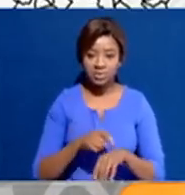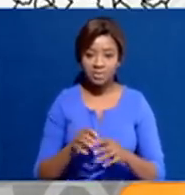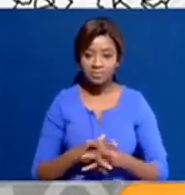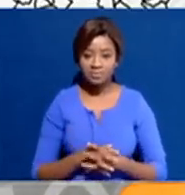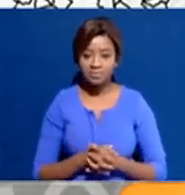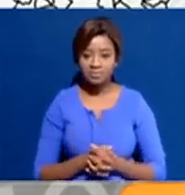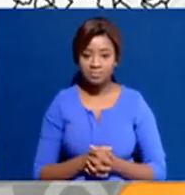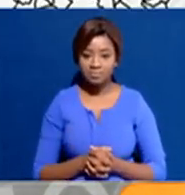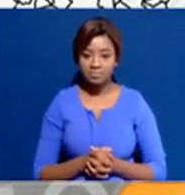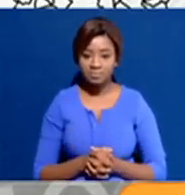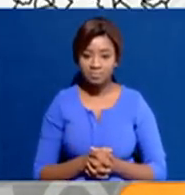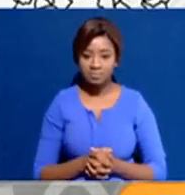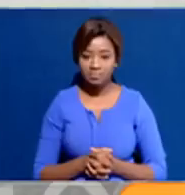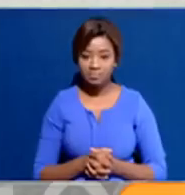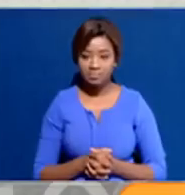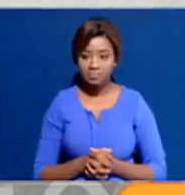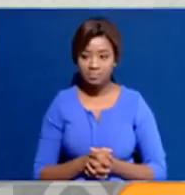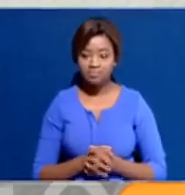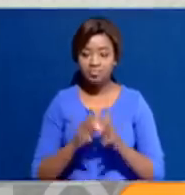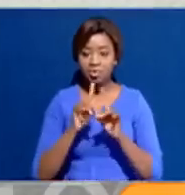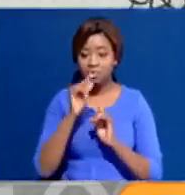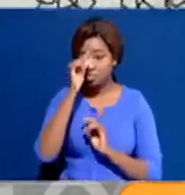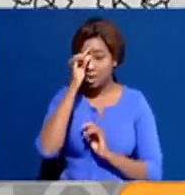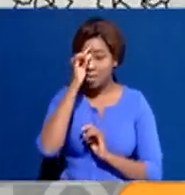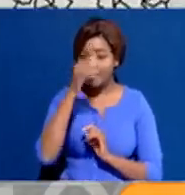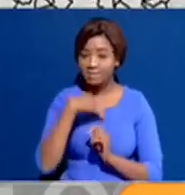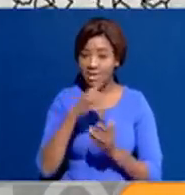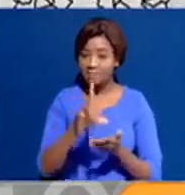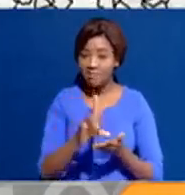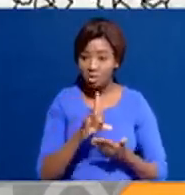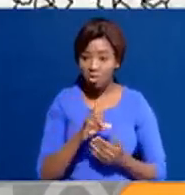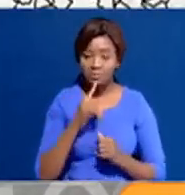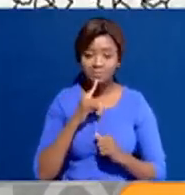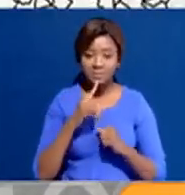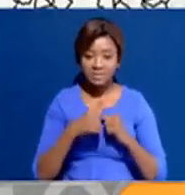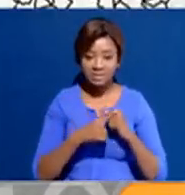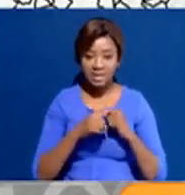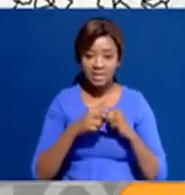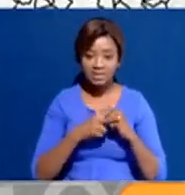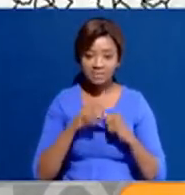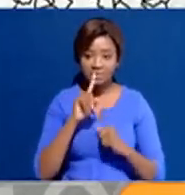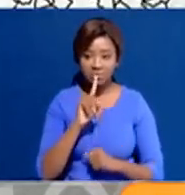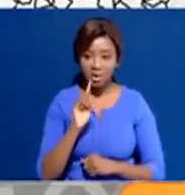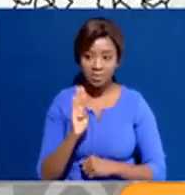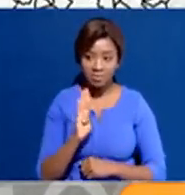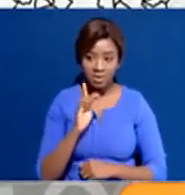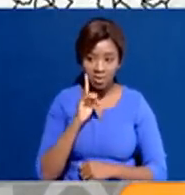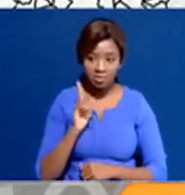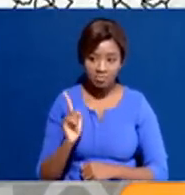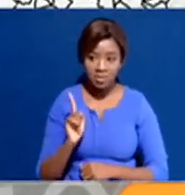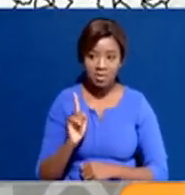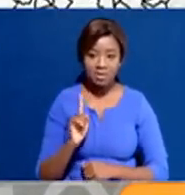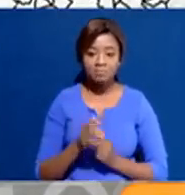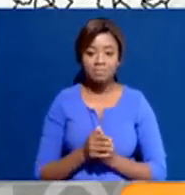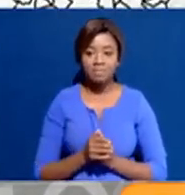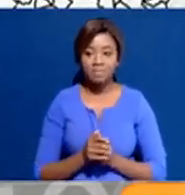trillion shillings to local lenders. The government owes 671 billion shillings in fast maturing treasury